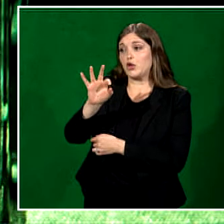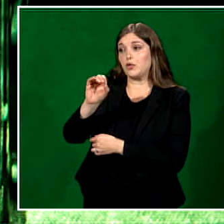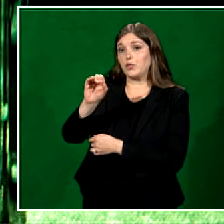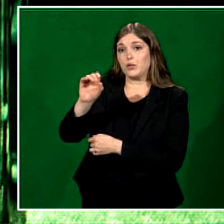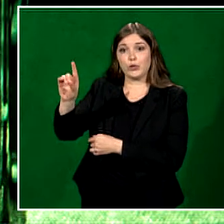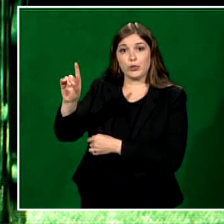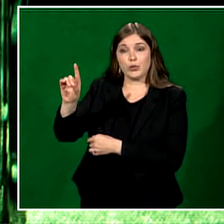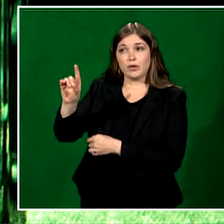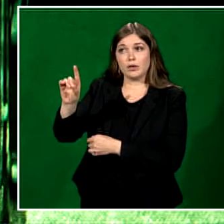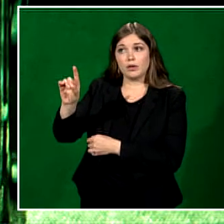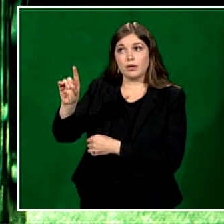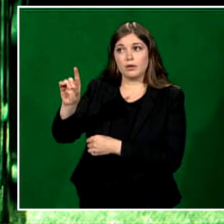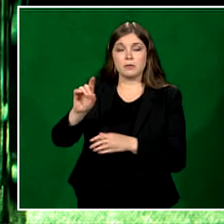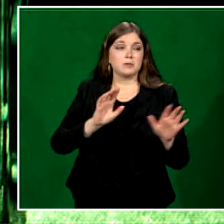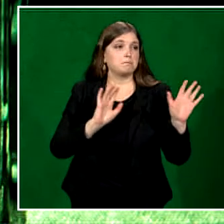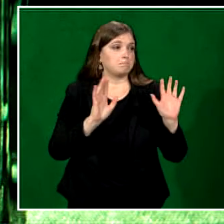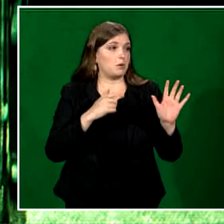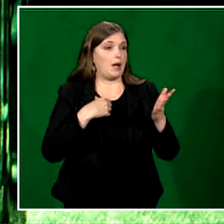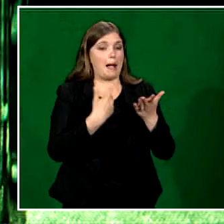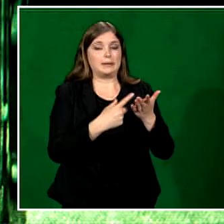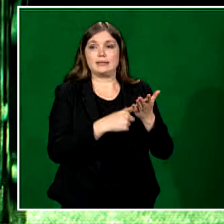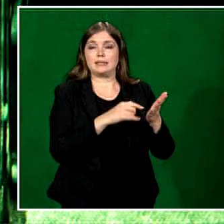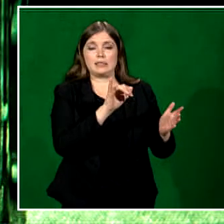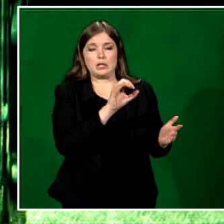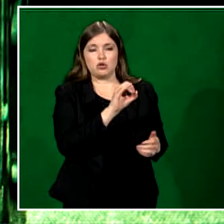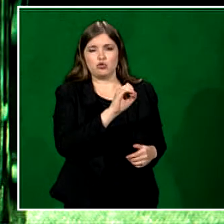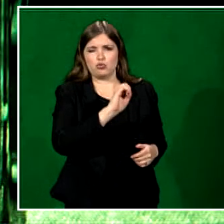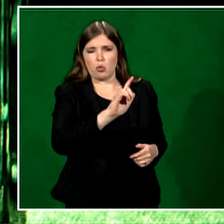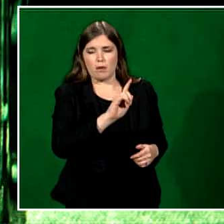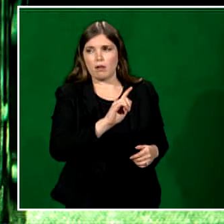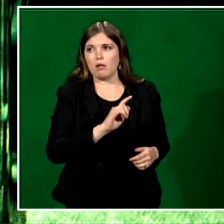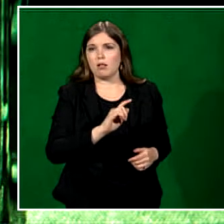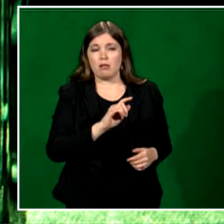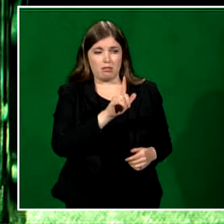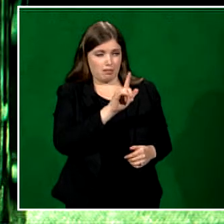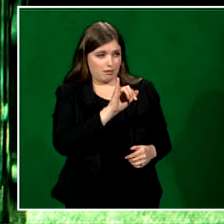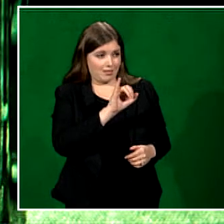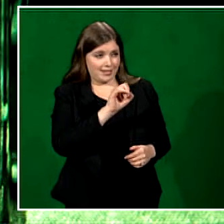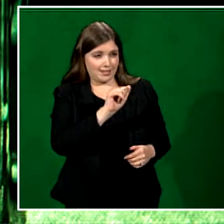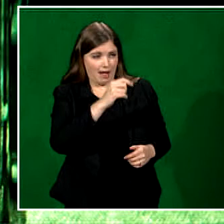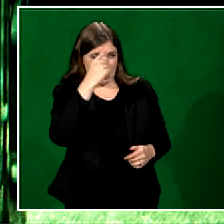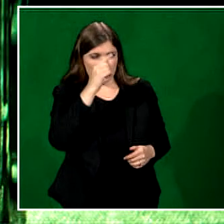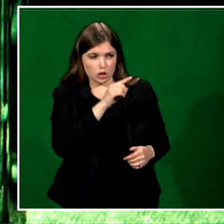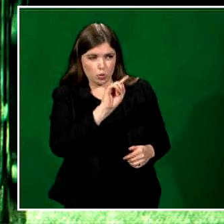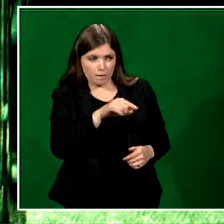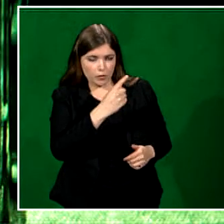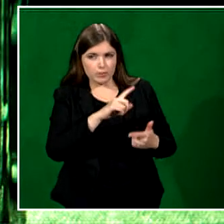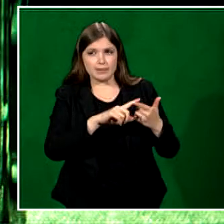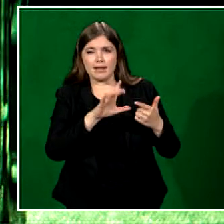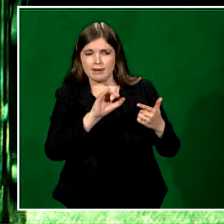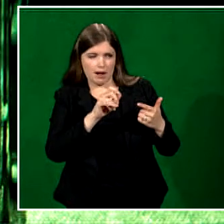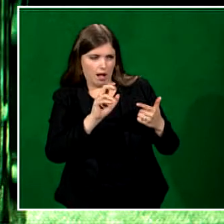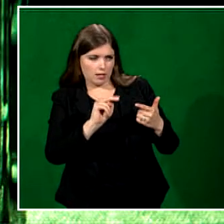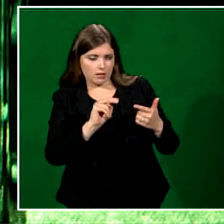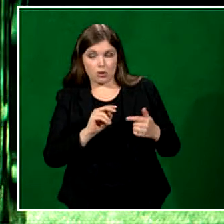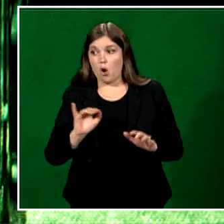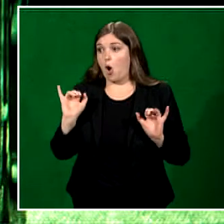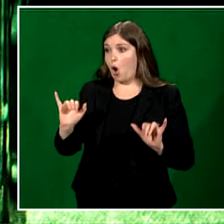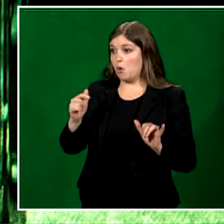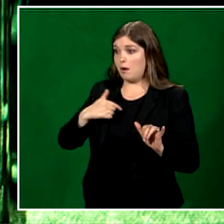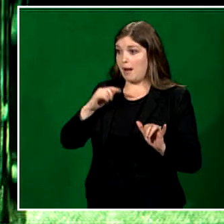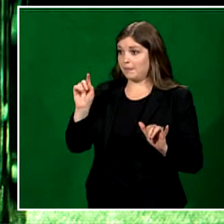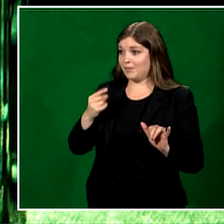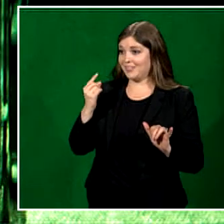I'm taking Yoel, so Elisa, I think you were first, and then Colin. Oh, I'm first.